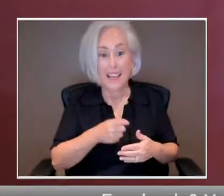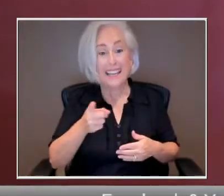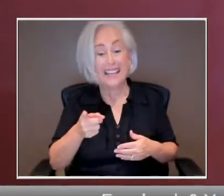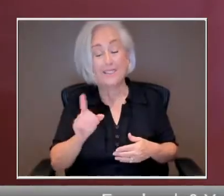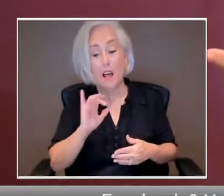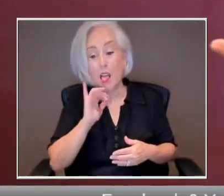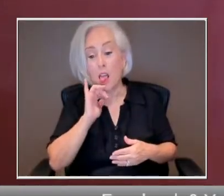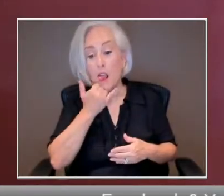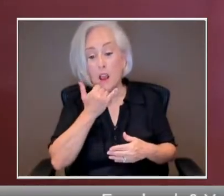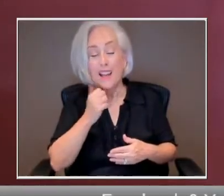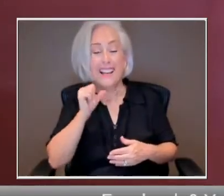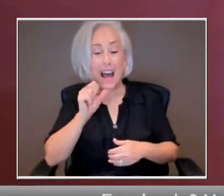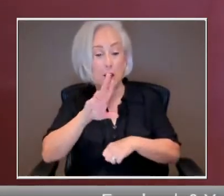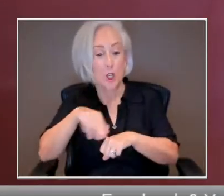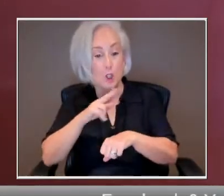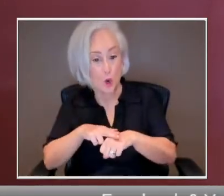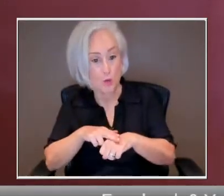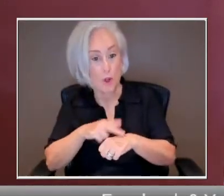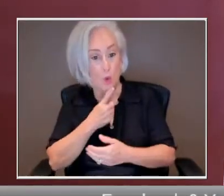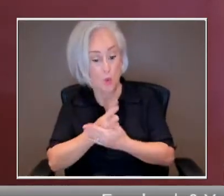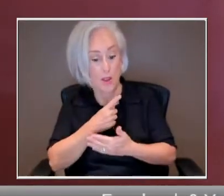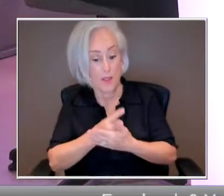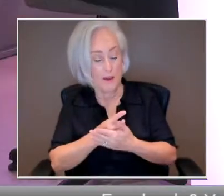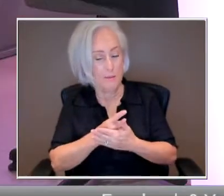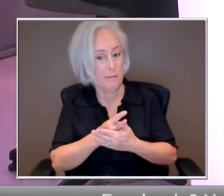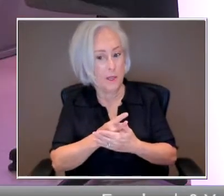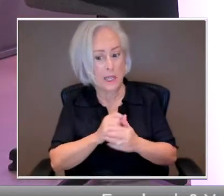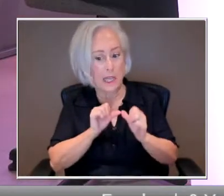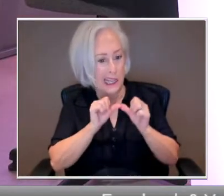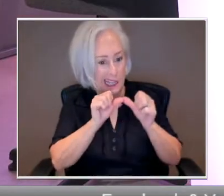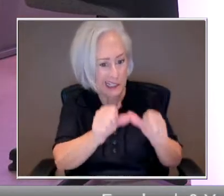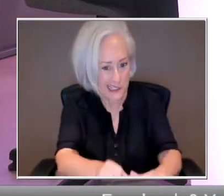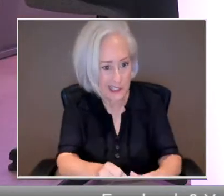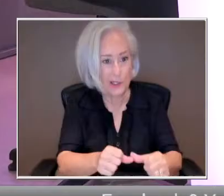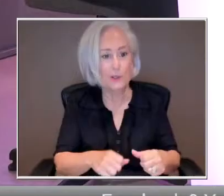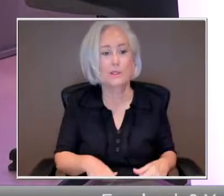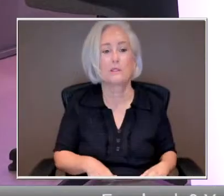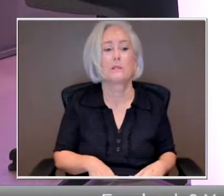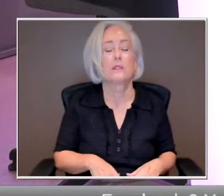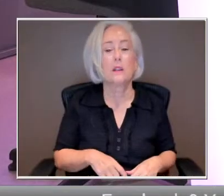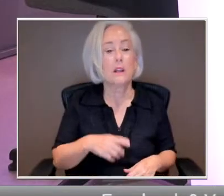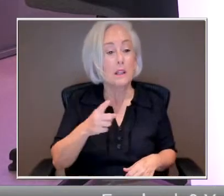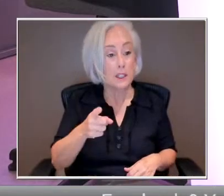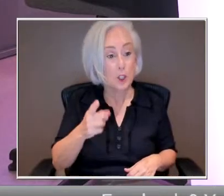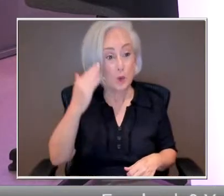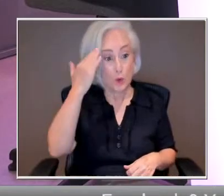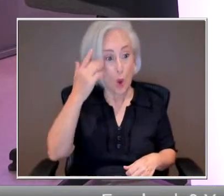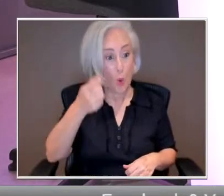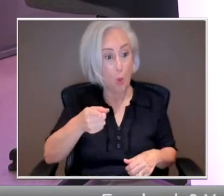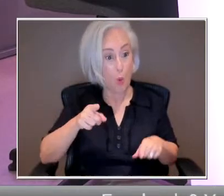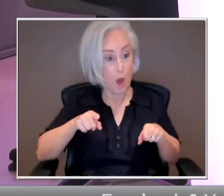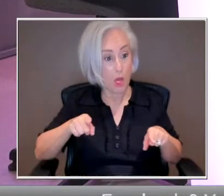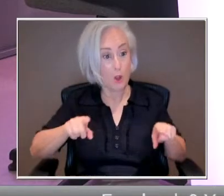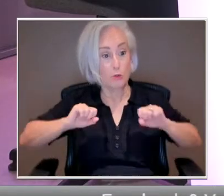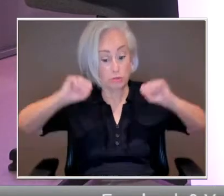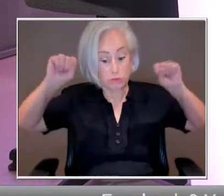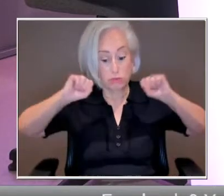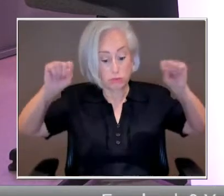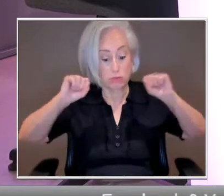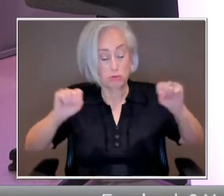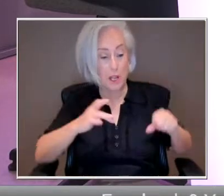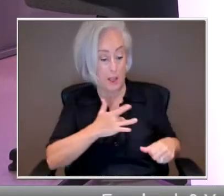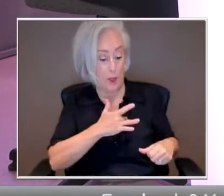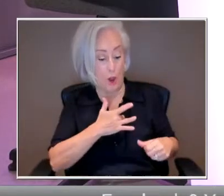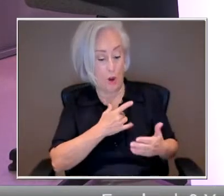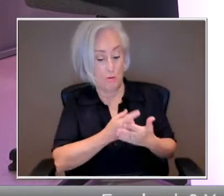stays elevated for a longer period of time. You know. Can you feel the difference when you work out, that it's completely different heart pounding than when you had your